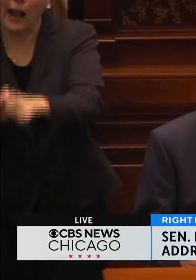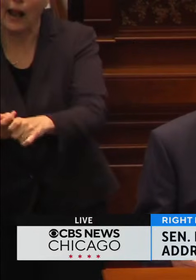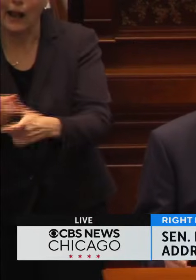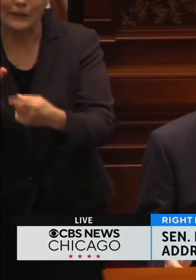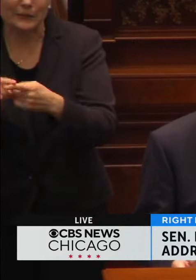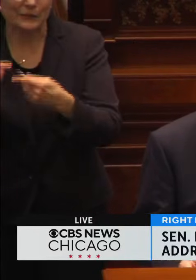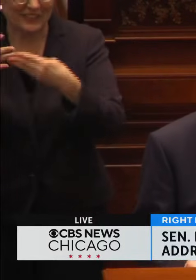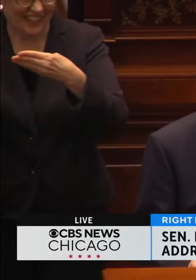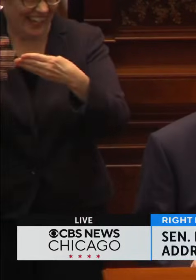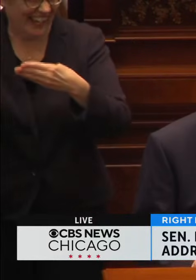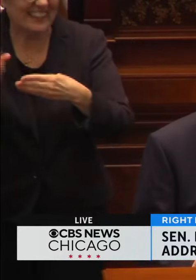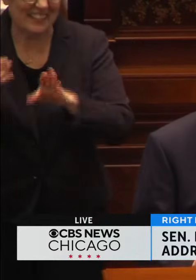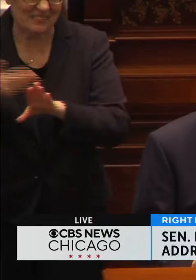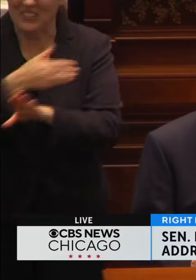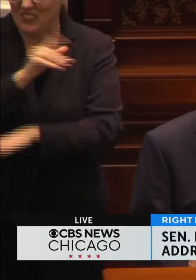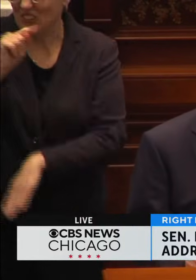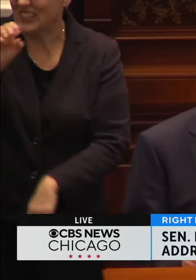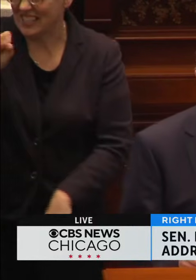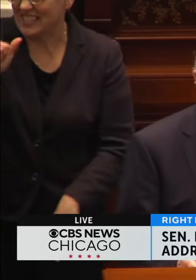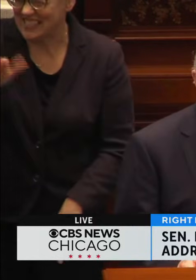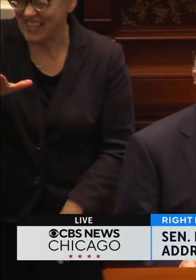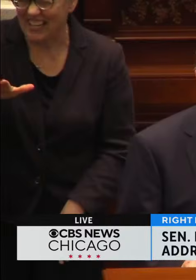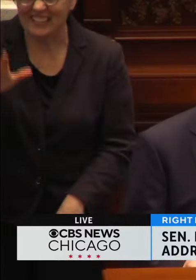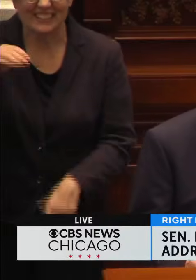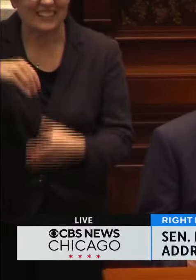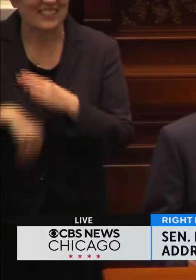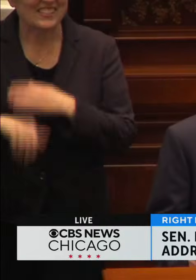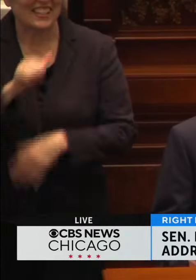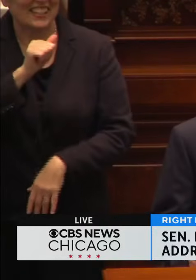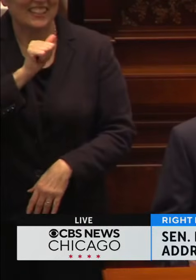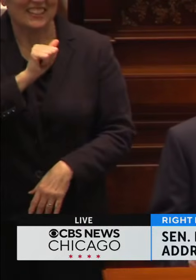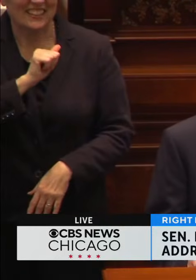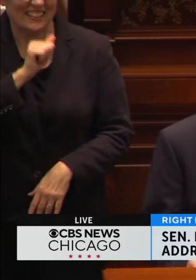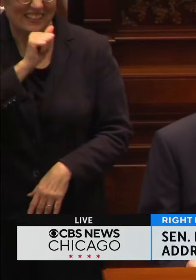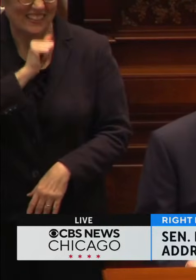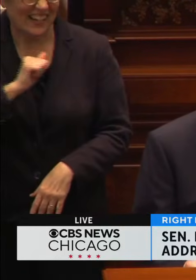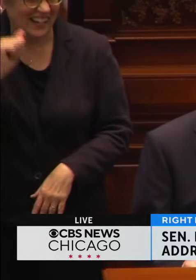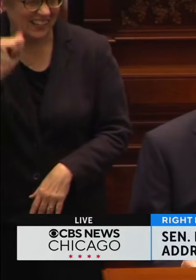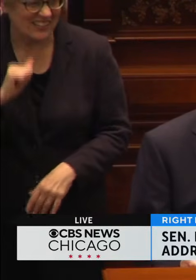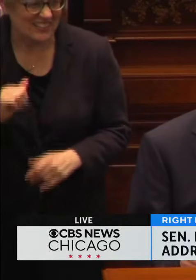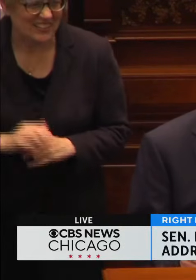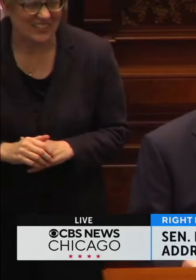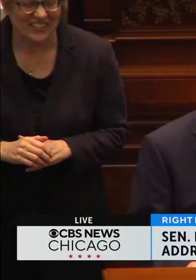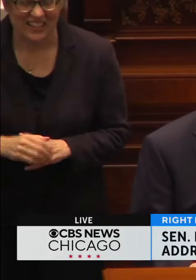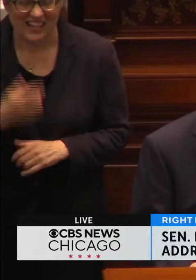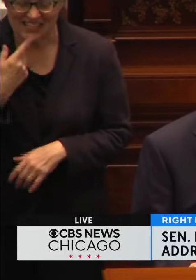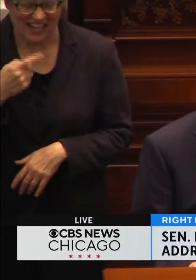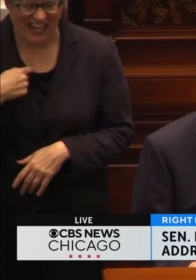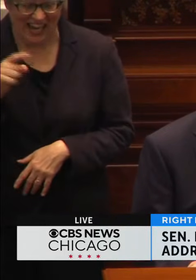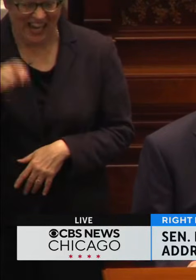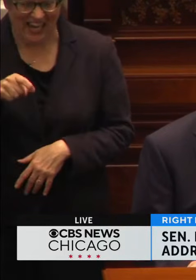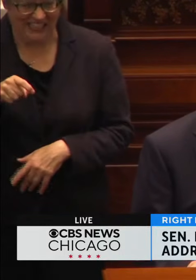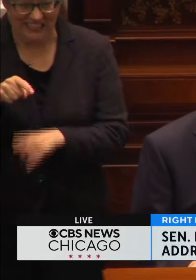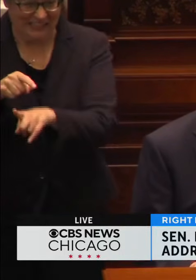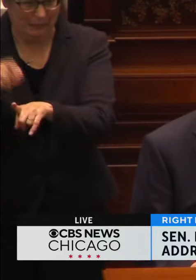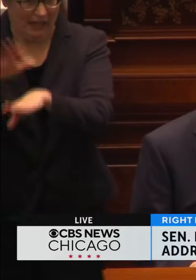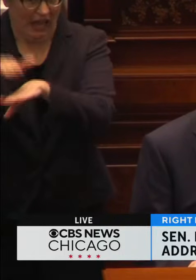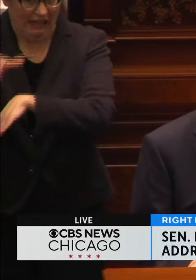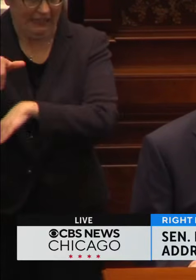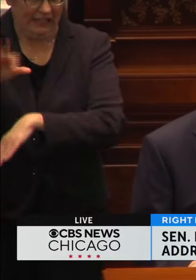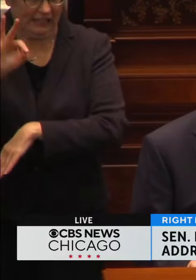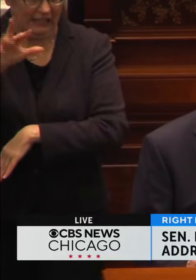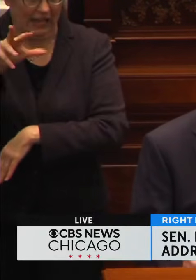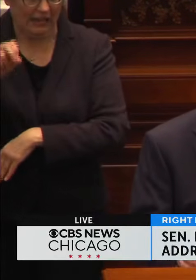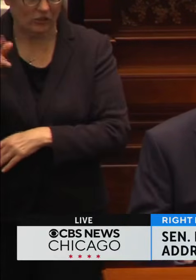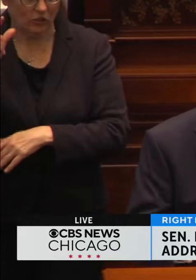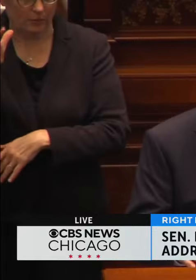and a lot of things happened. So I was at Phoenix, and I said to this lady, I need to catch that 9:30 plane. And